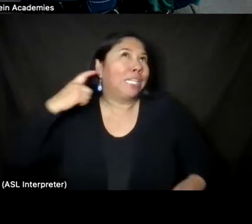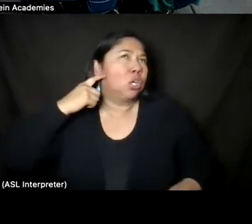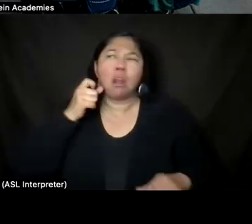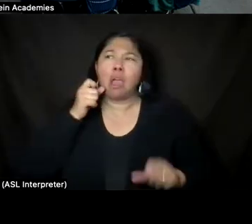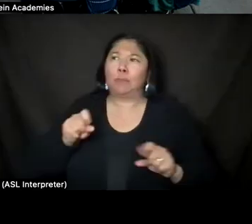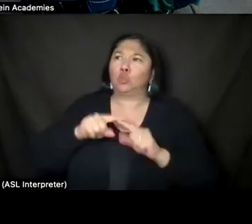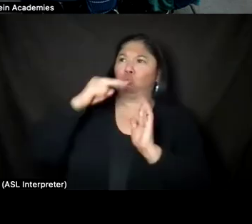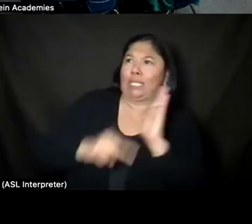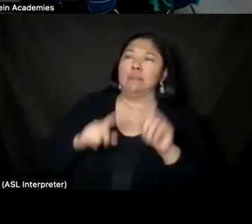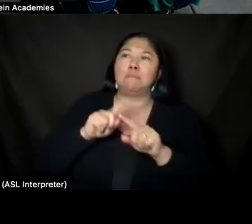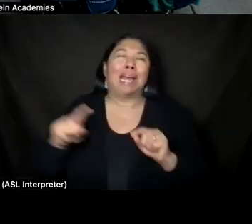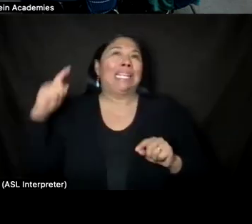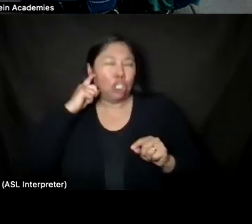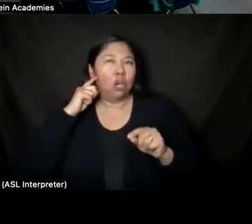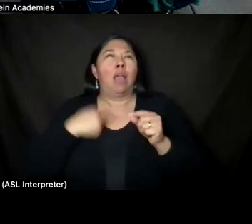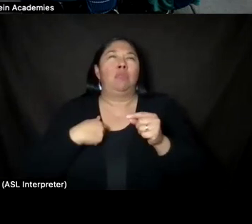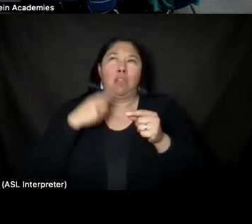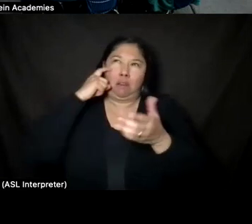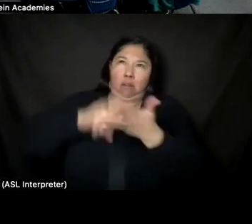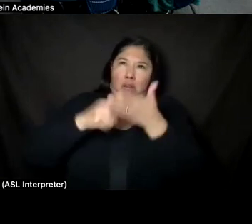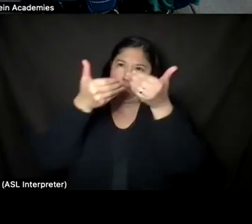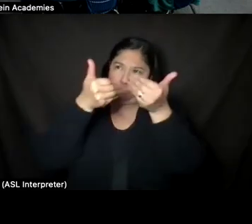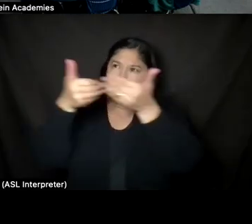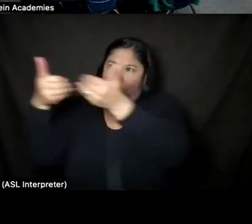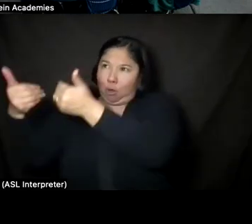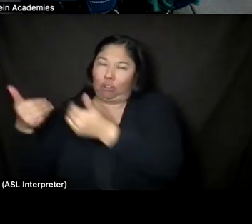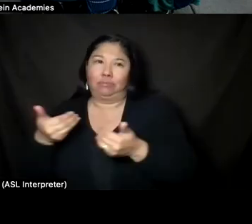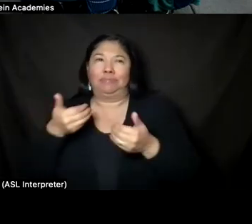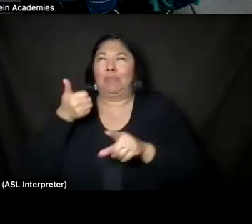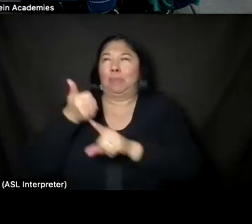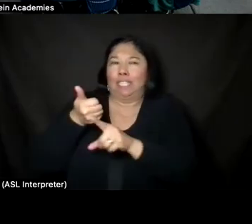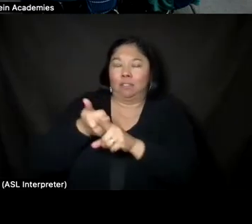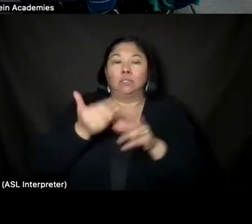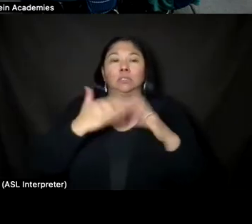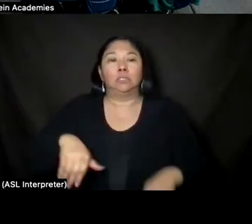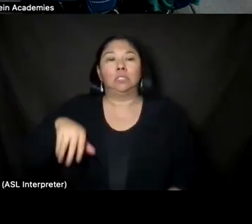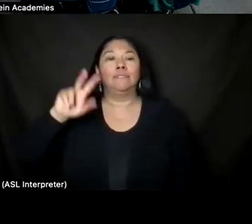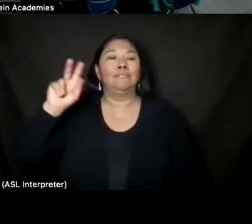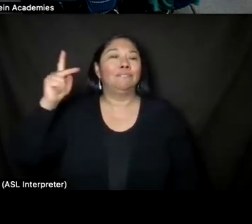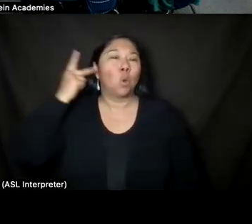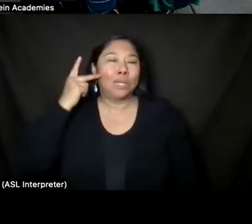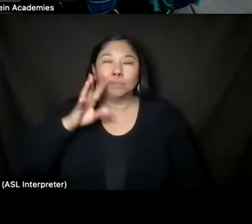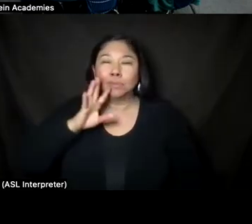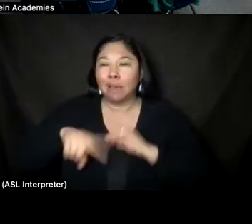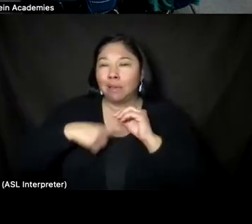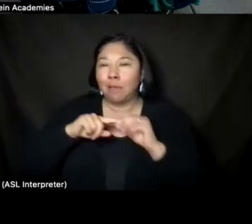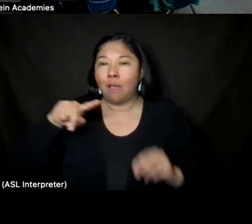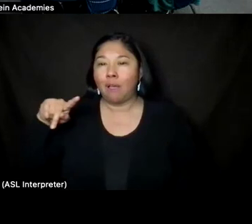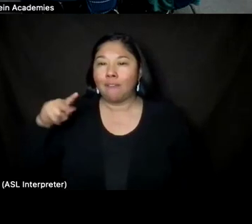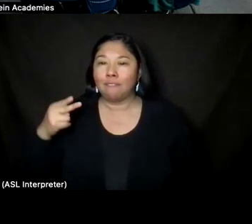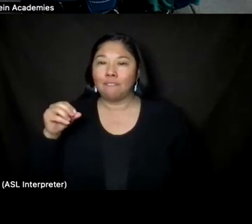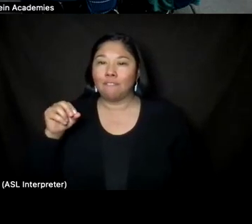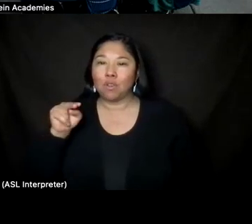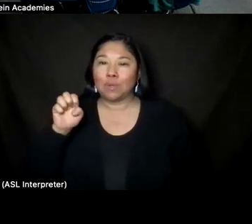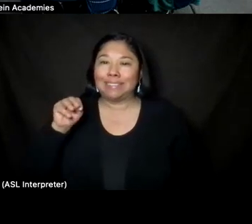and break it apart into different parts, right? And then the phonemes that we were talking about, thinking about the individual sounds